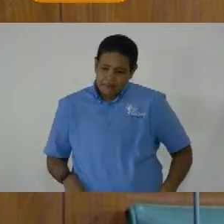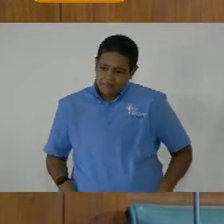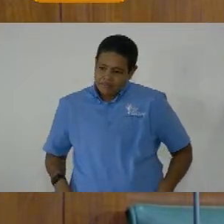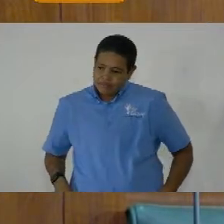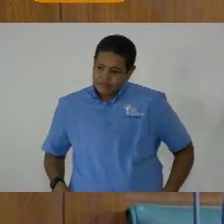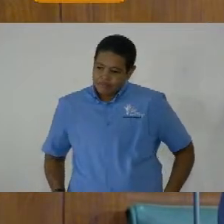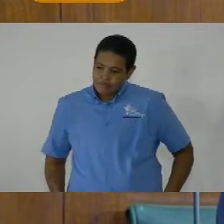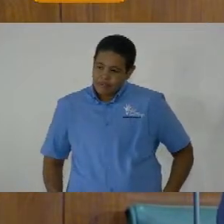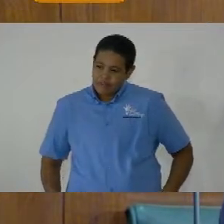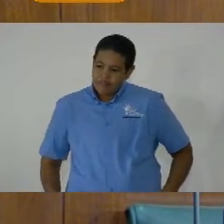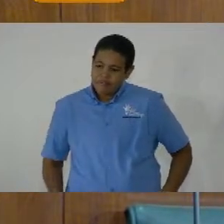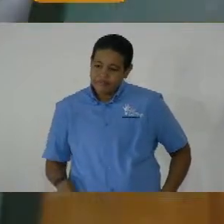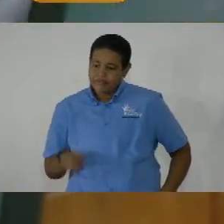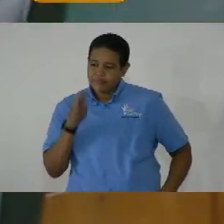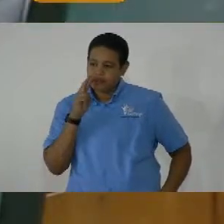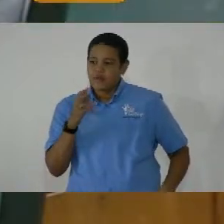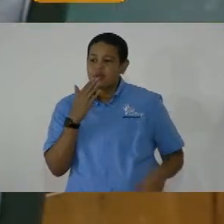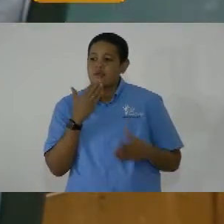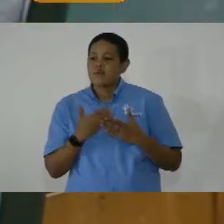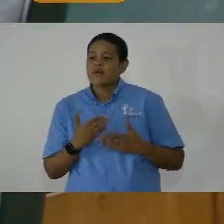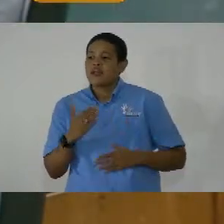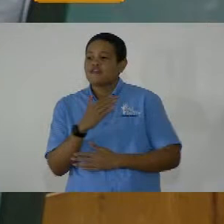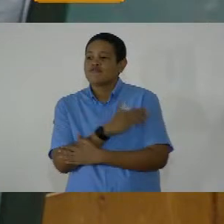Looking well rested.